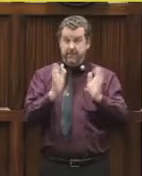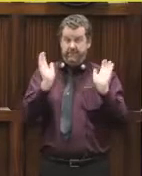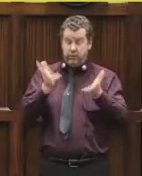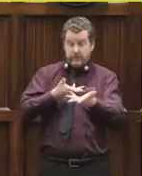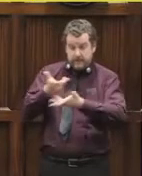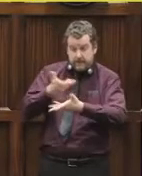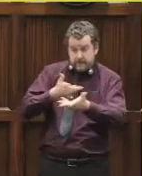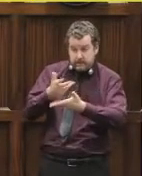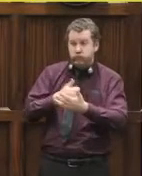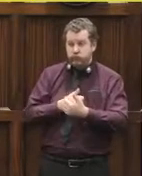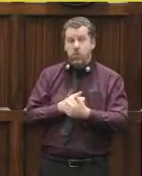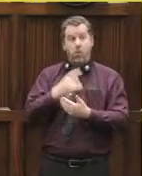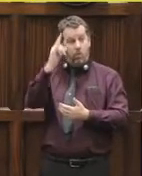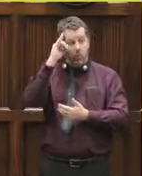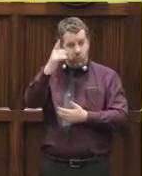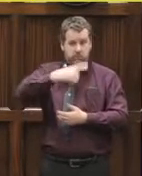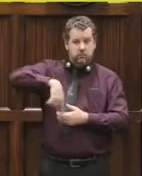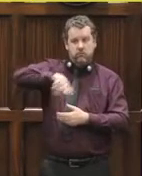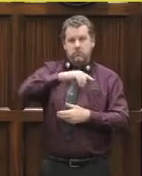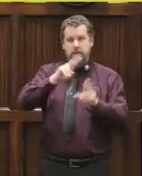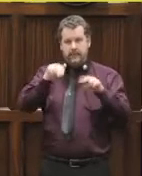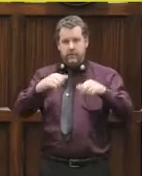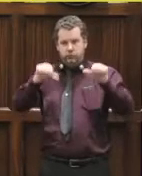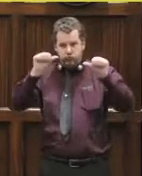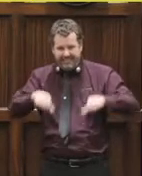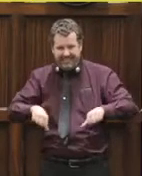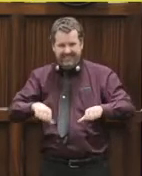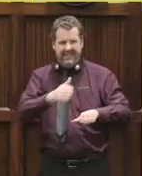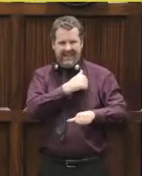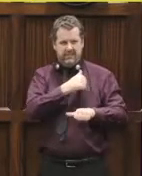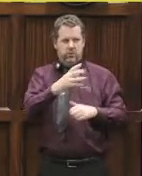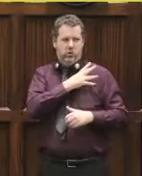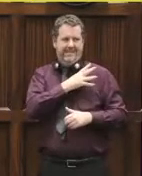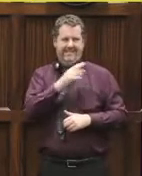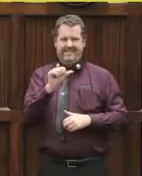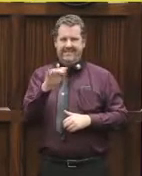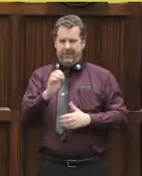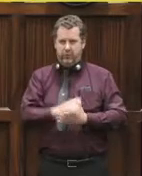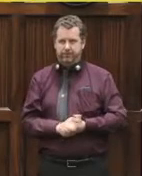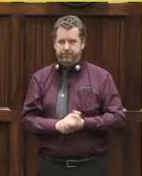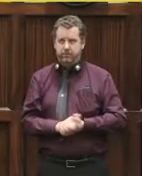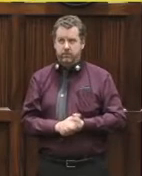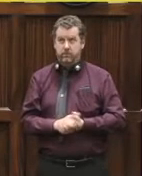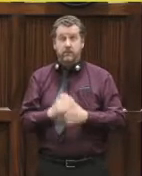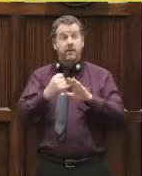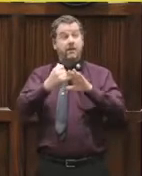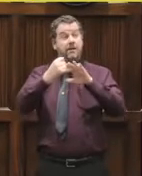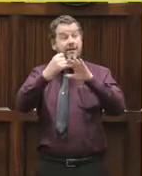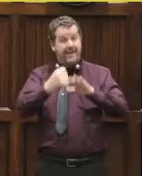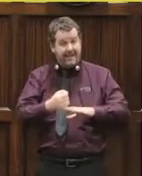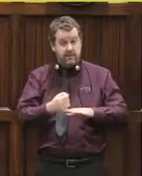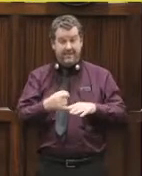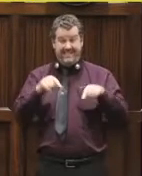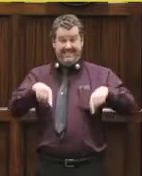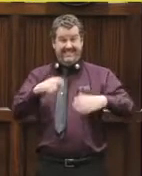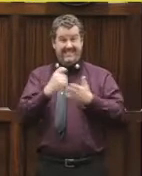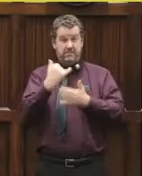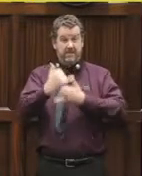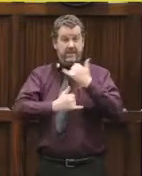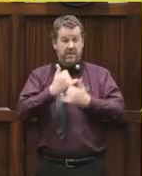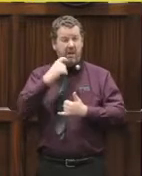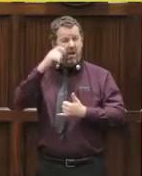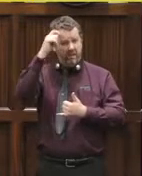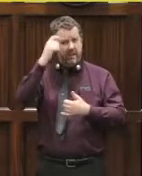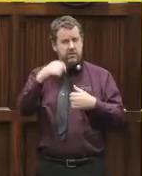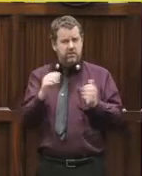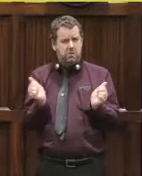hope that we will be able to agree with them at committee stage. In conclusion, at this time of year, I think it's